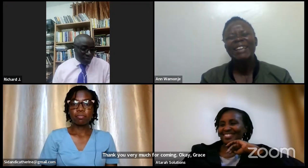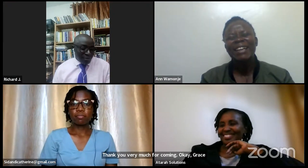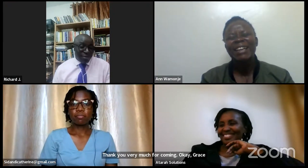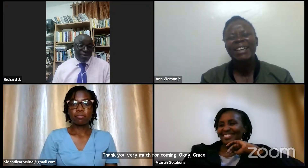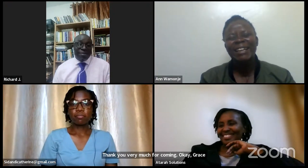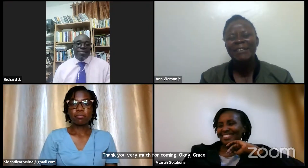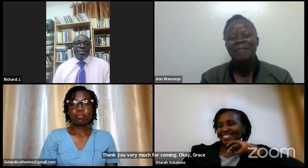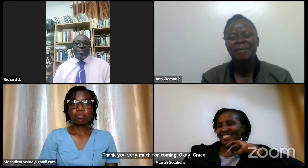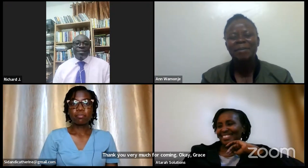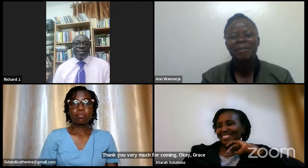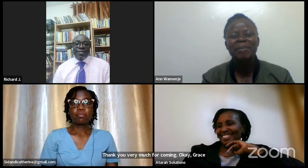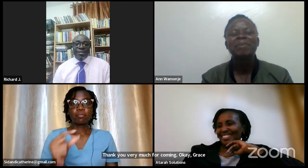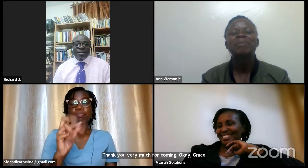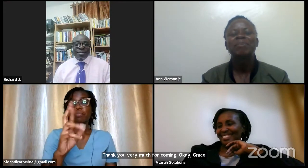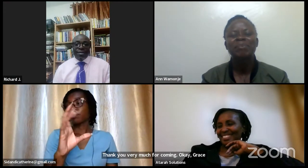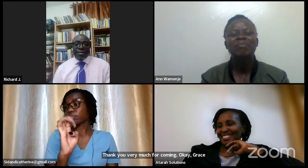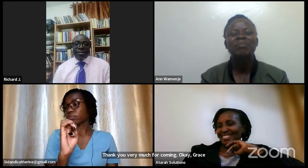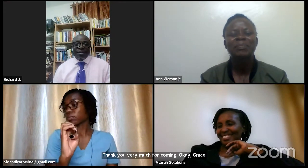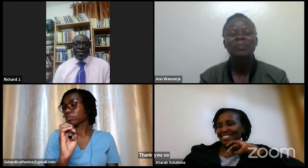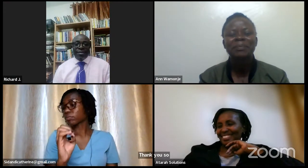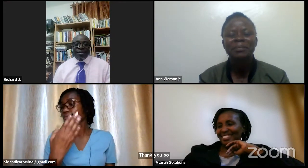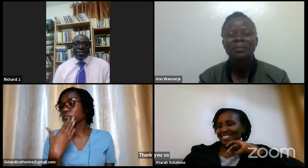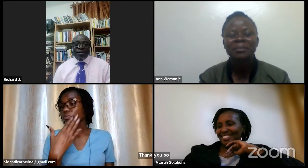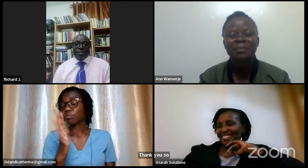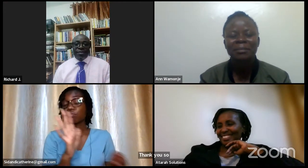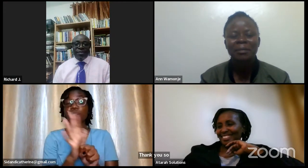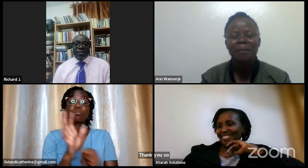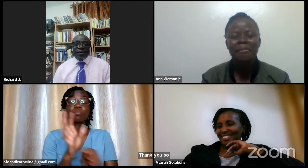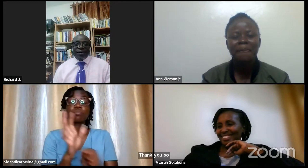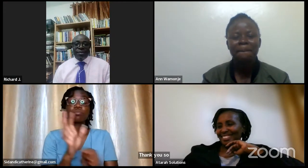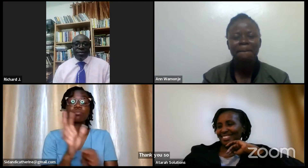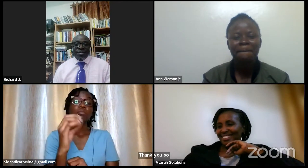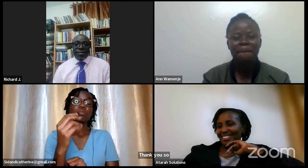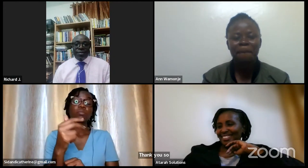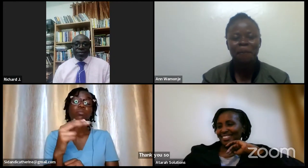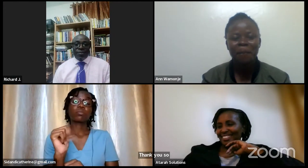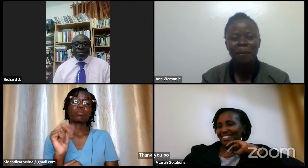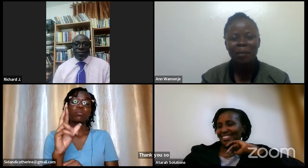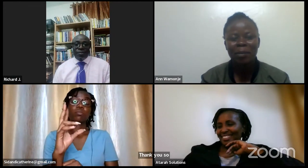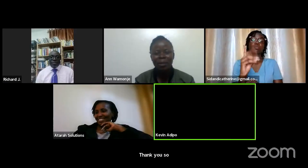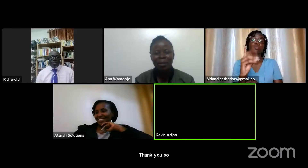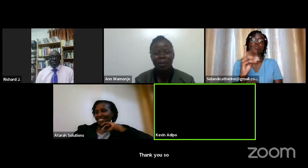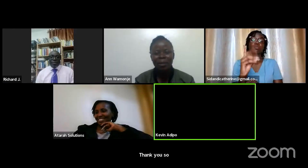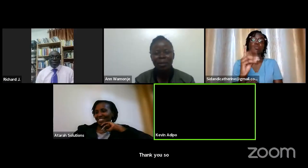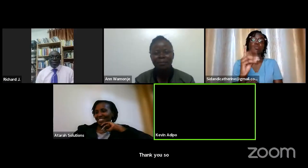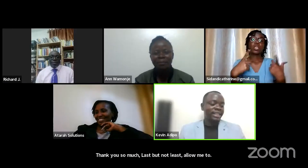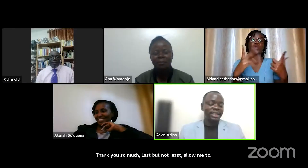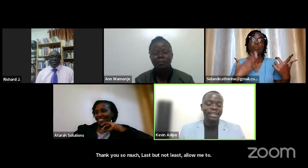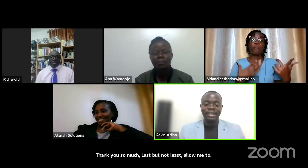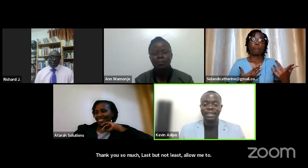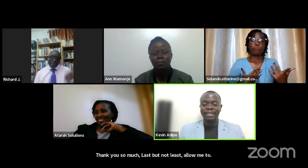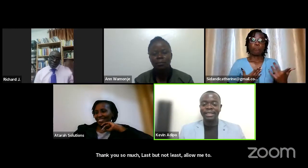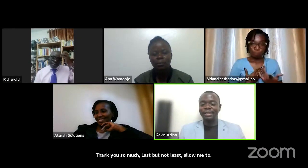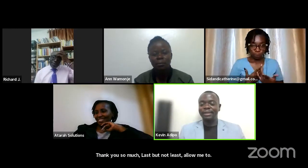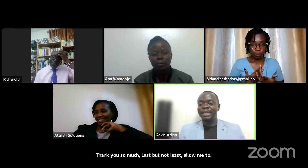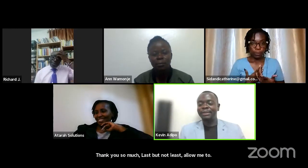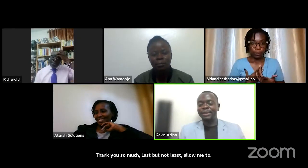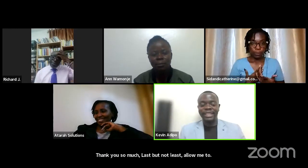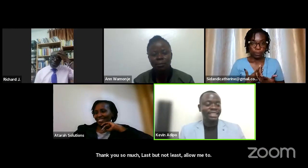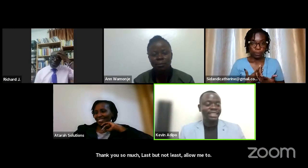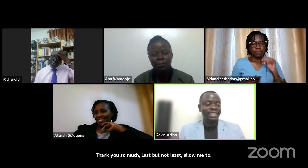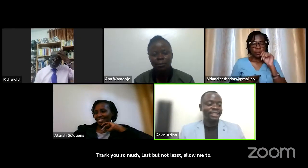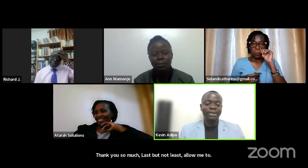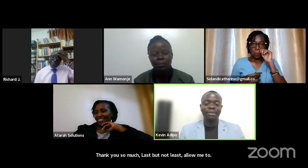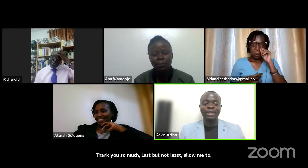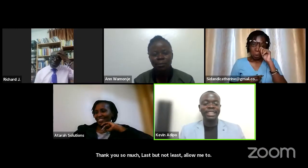Thank you so much, Bwana Richard. Last but not least, allow me to allow